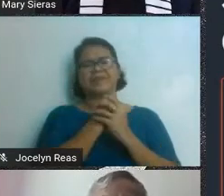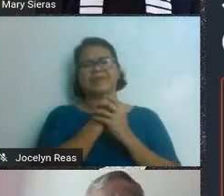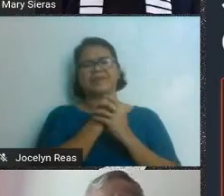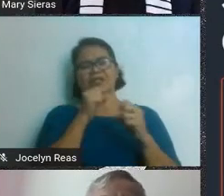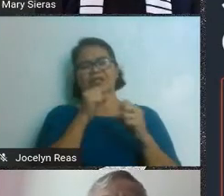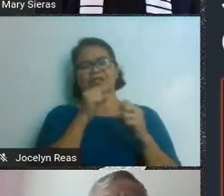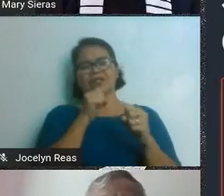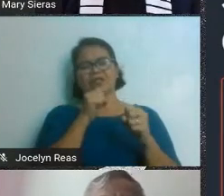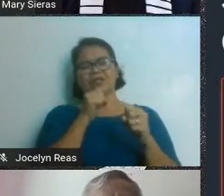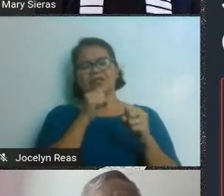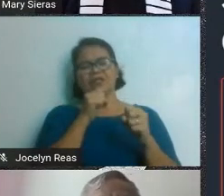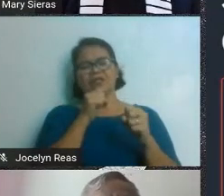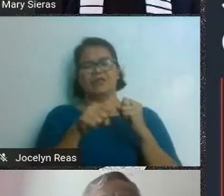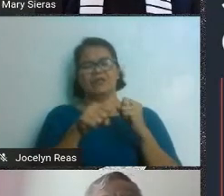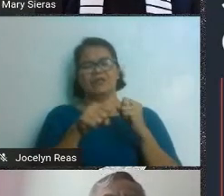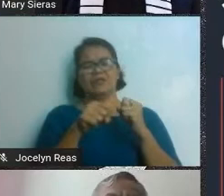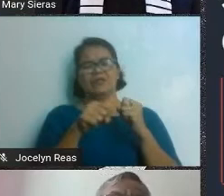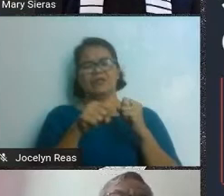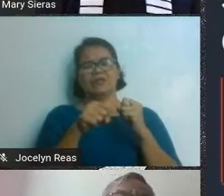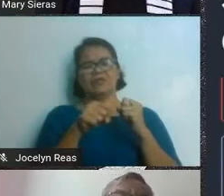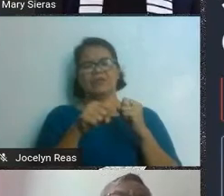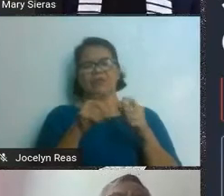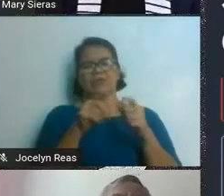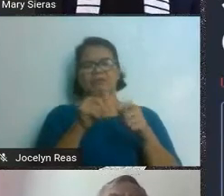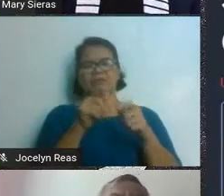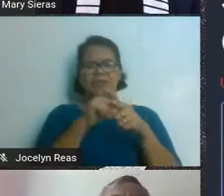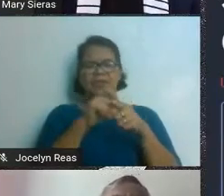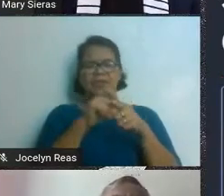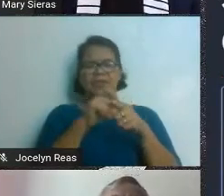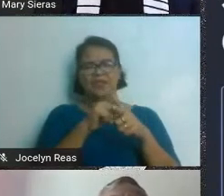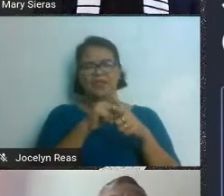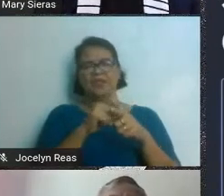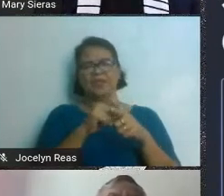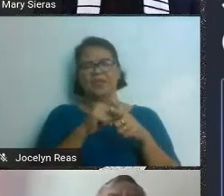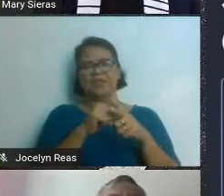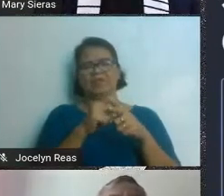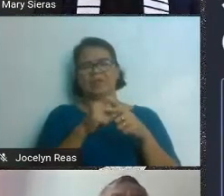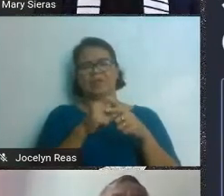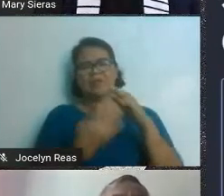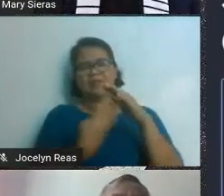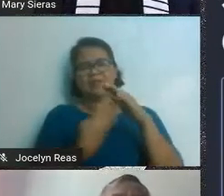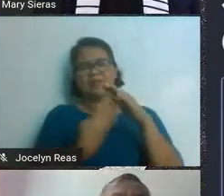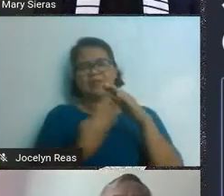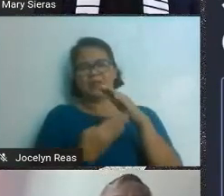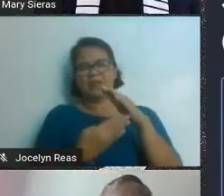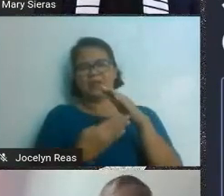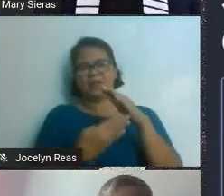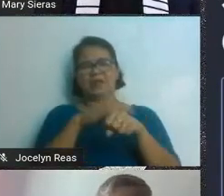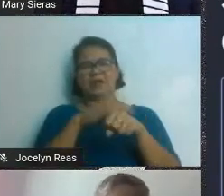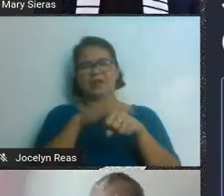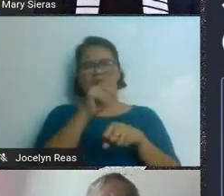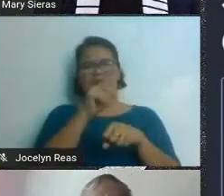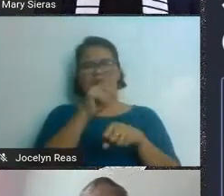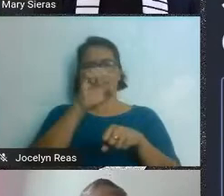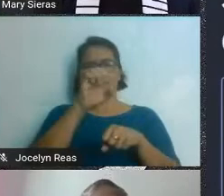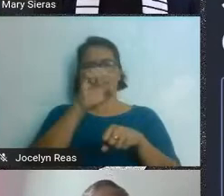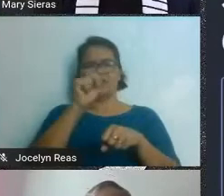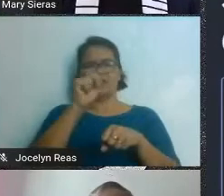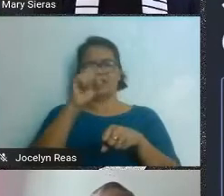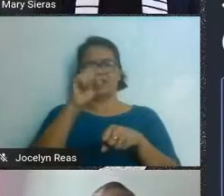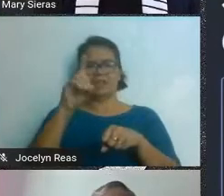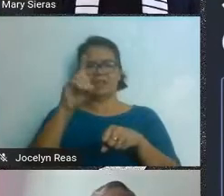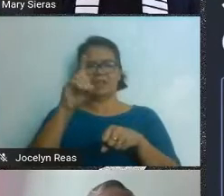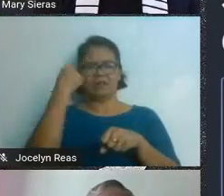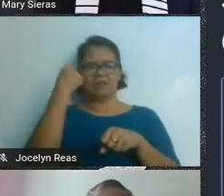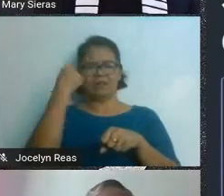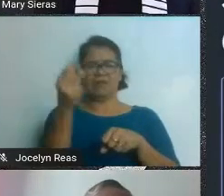natin ito because otherwise, ano. So yung sa TVL po, we will use the old learning competencies